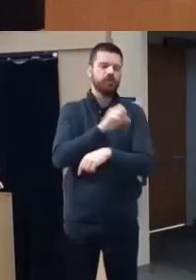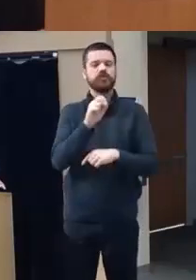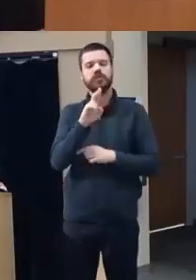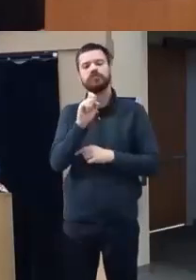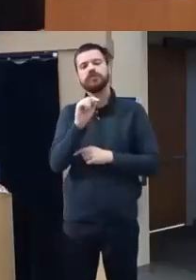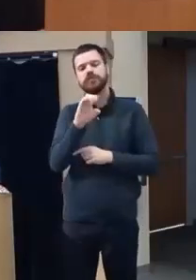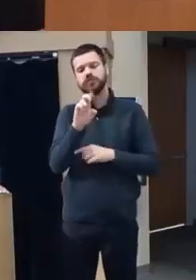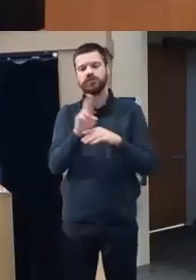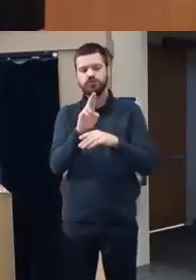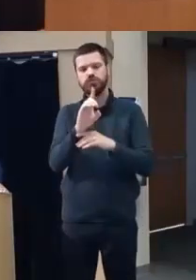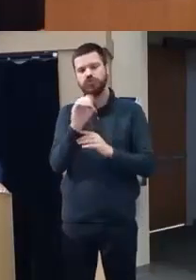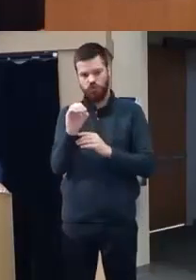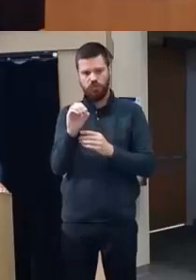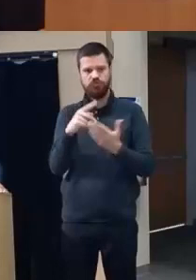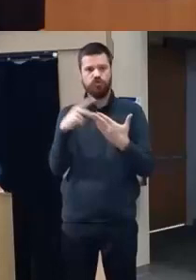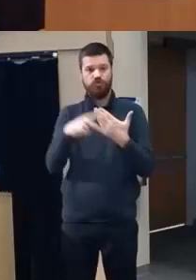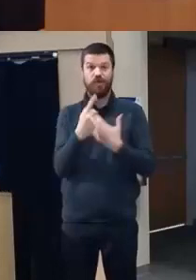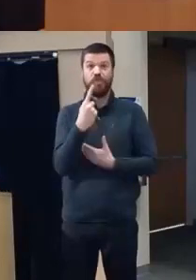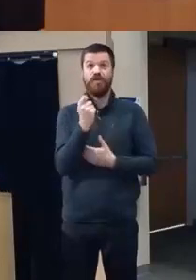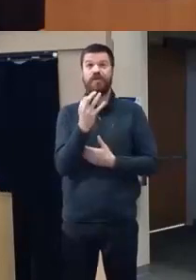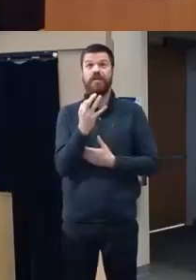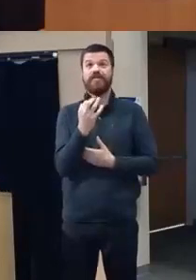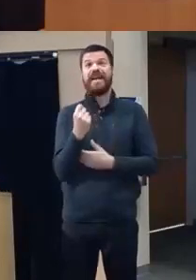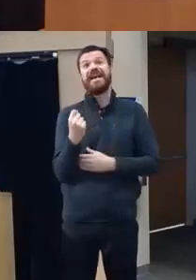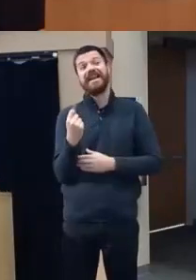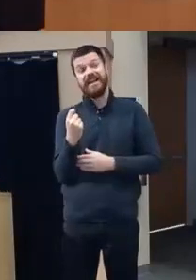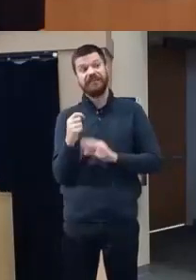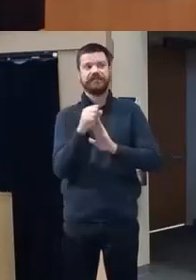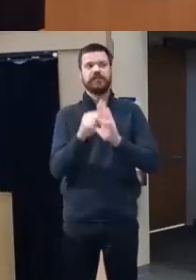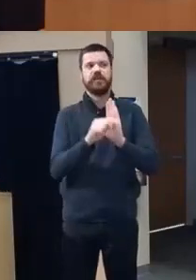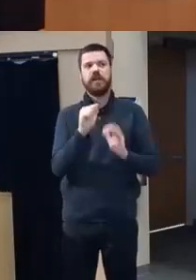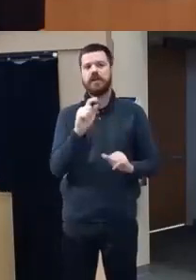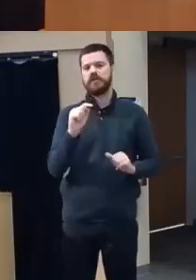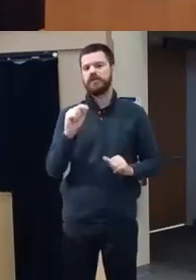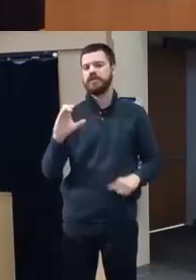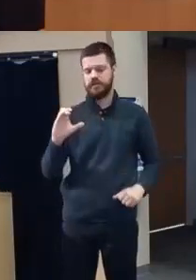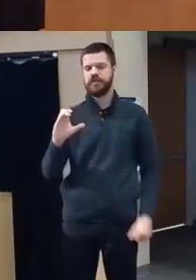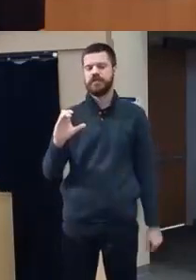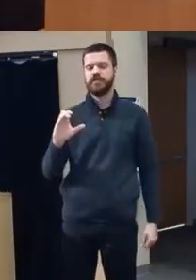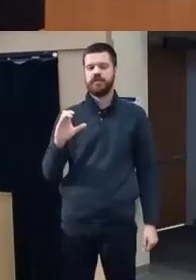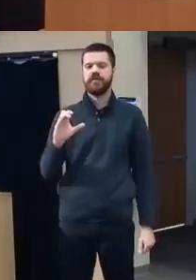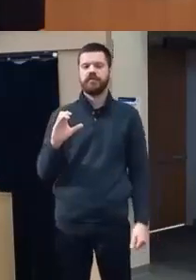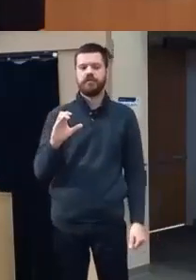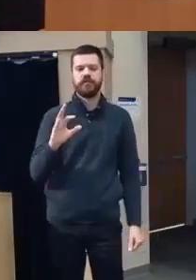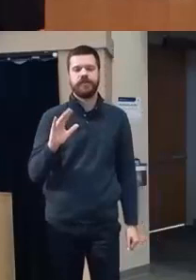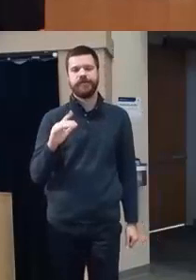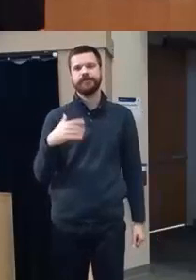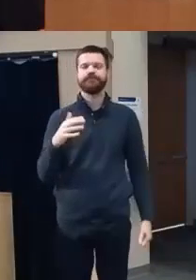disorder treatment program, one of 11 state ATTCs, state